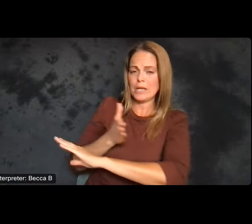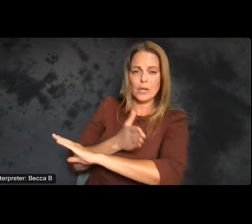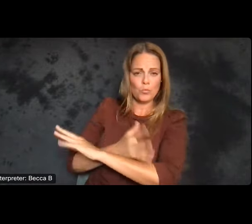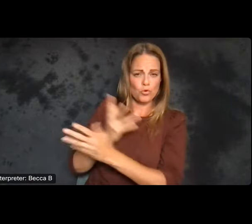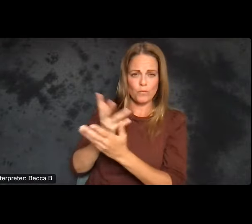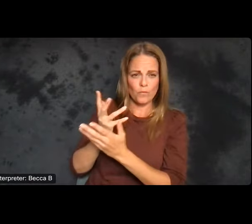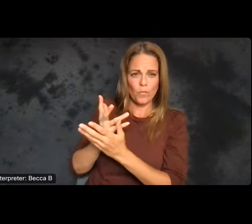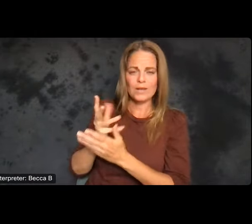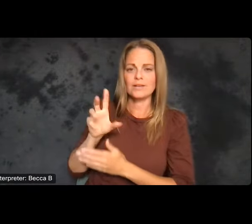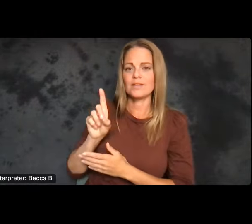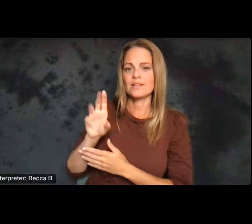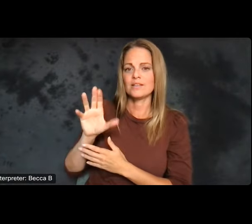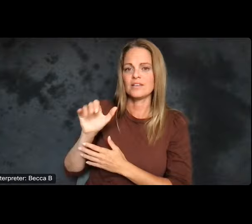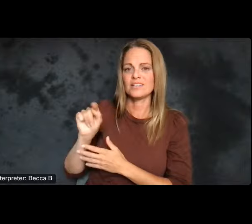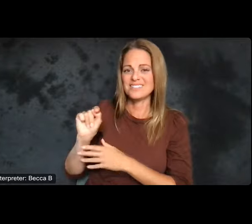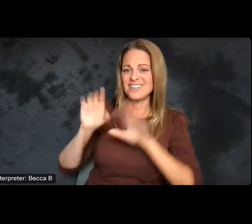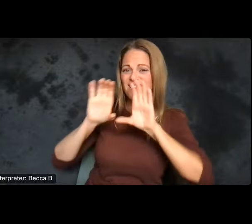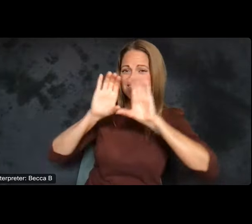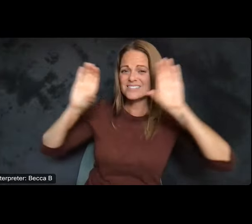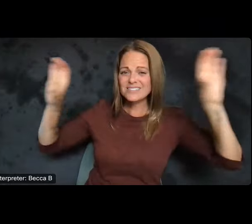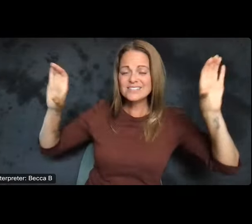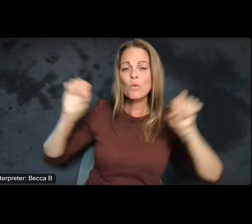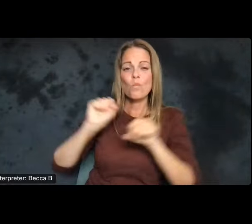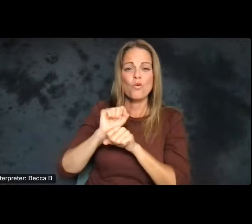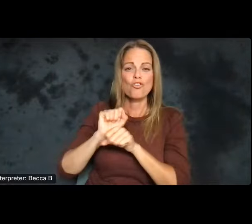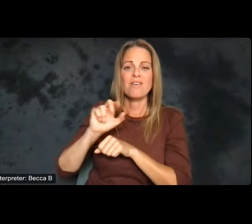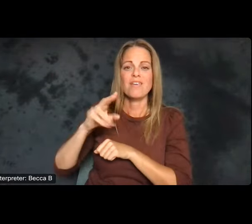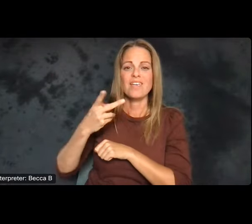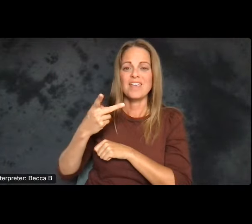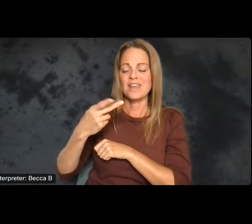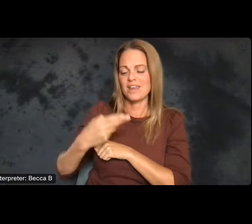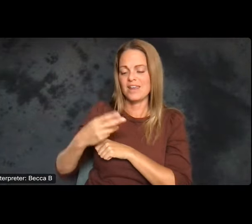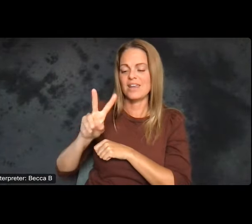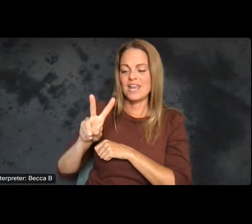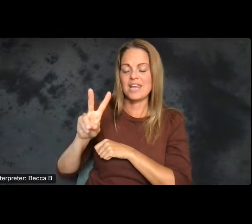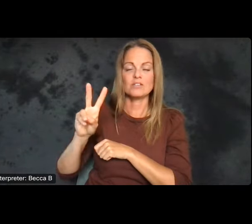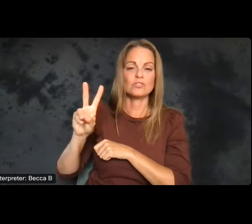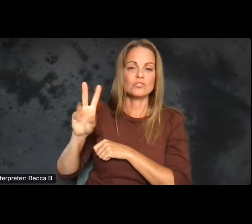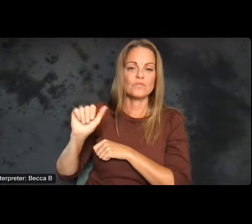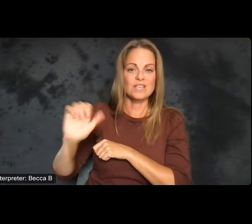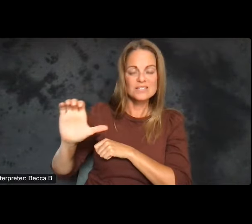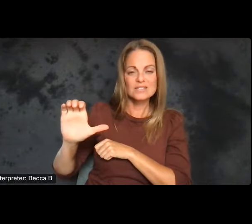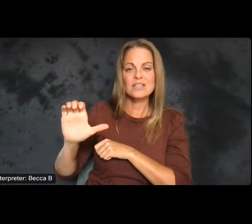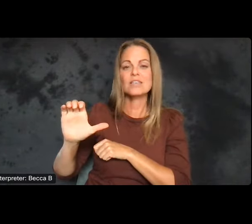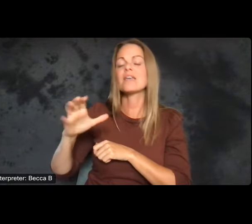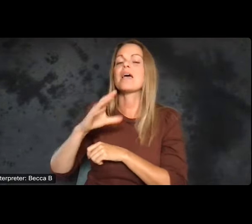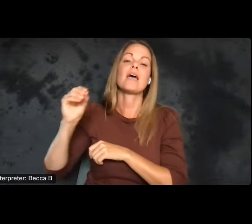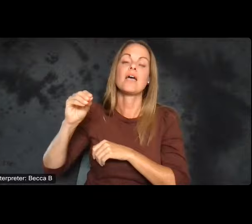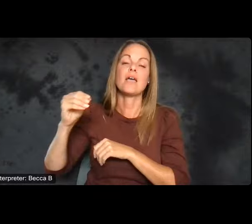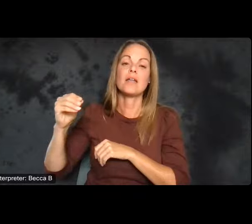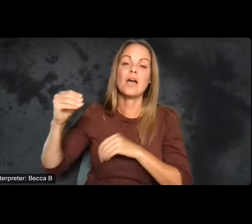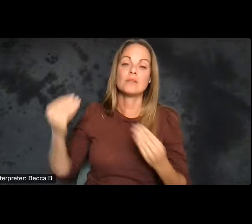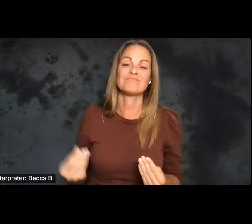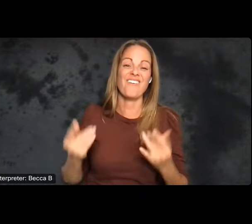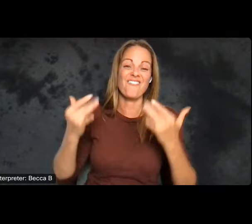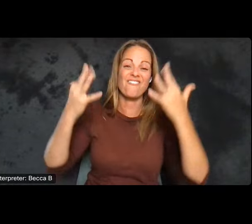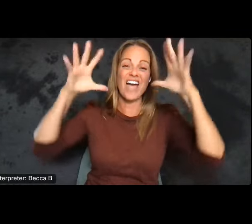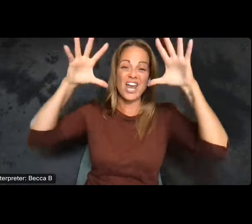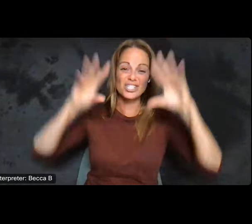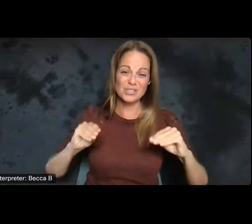the ductwork and the HVAC systems. That would include installing fire suppression systems, which most of those buildings entirely lack fire